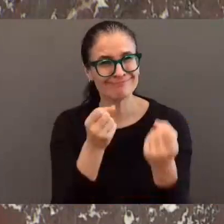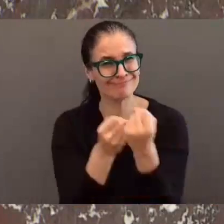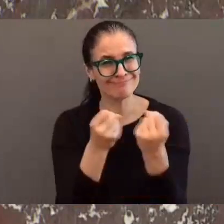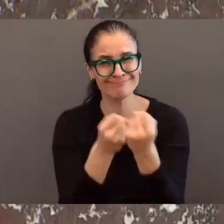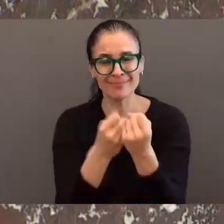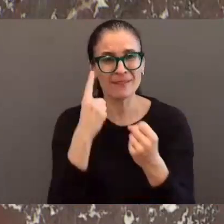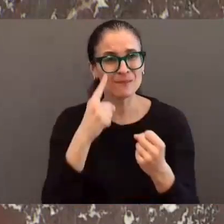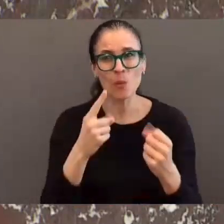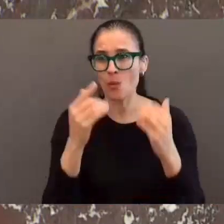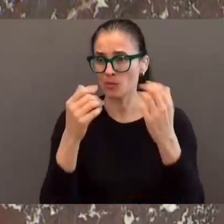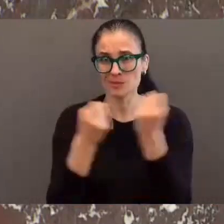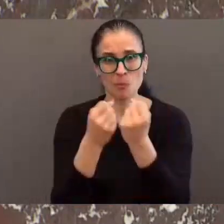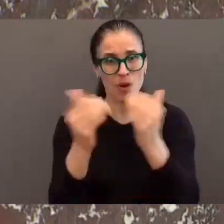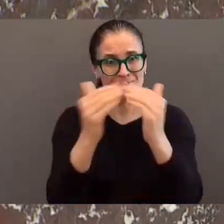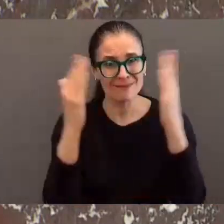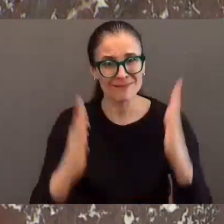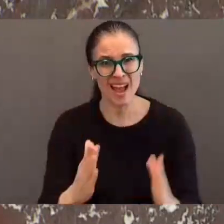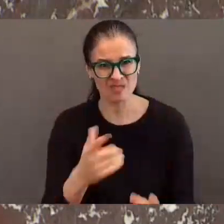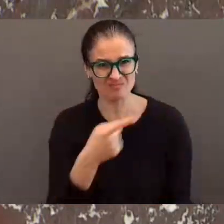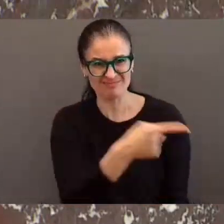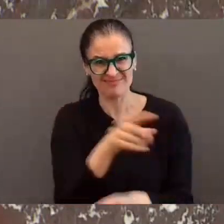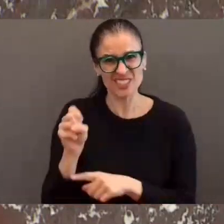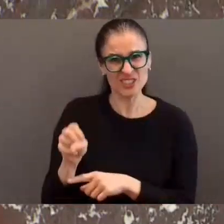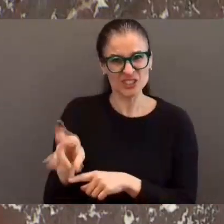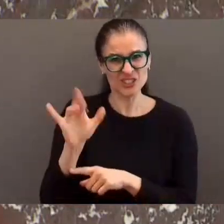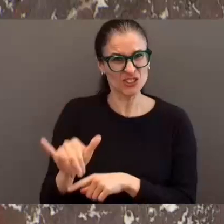about the value that it provides a community. I praise